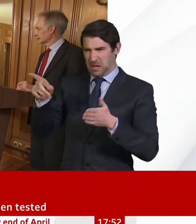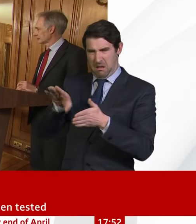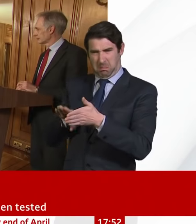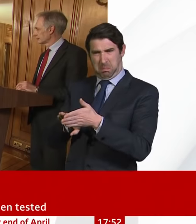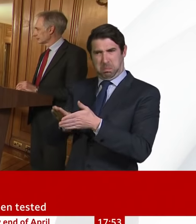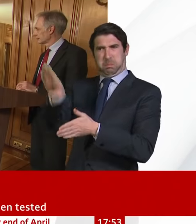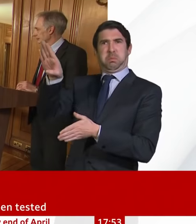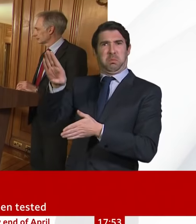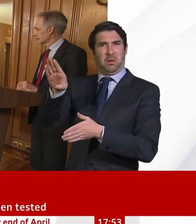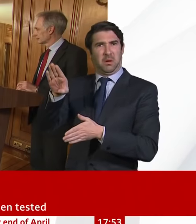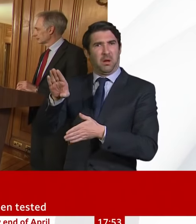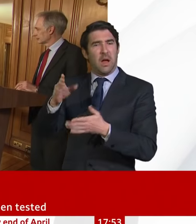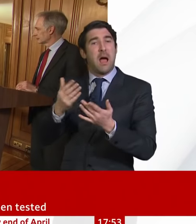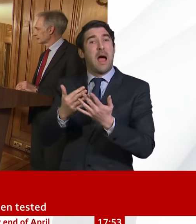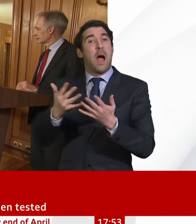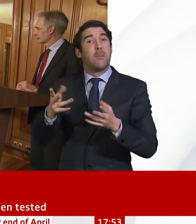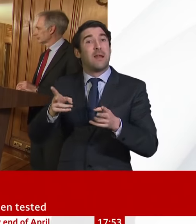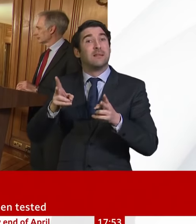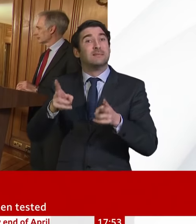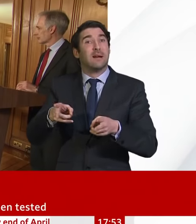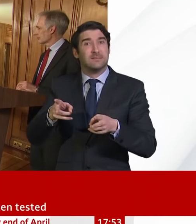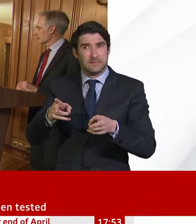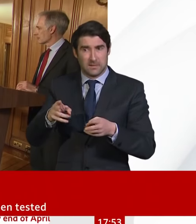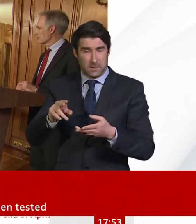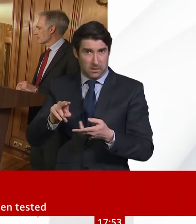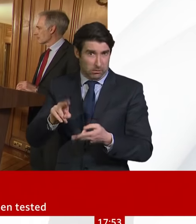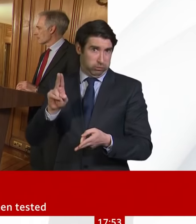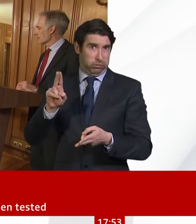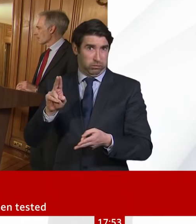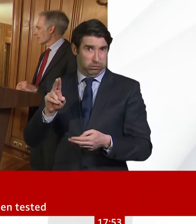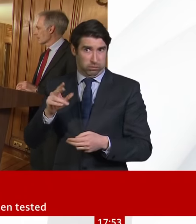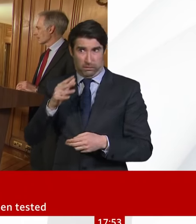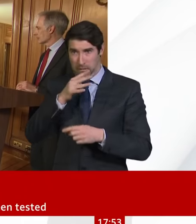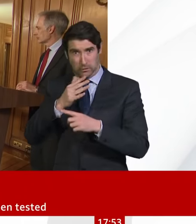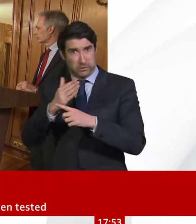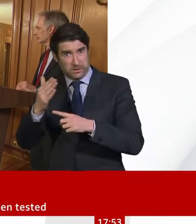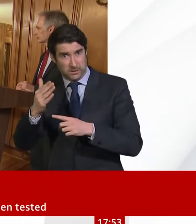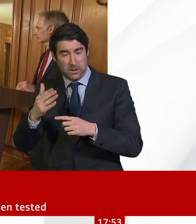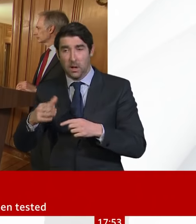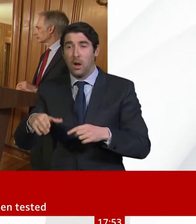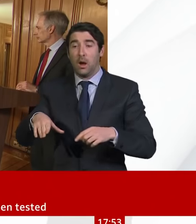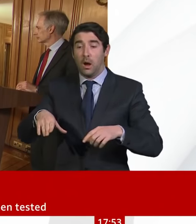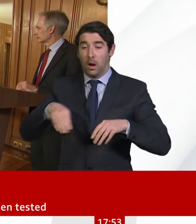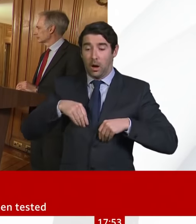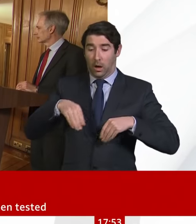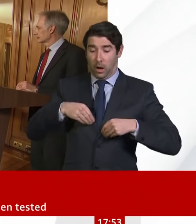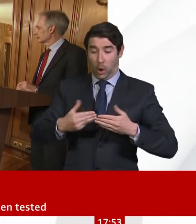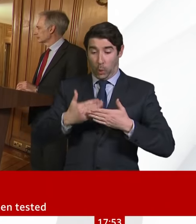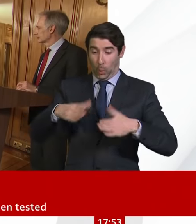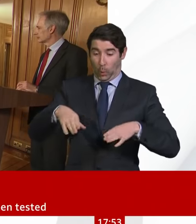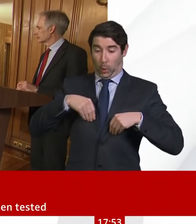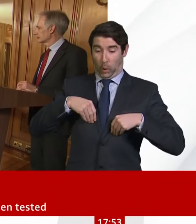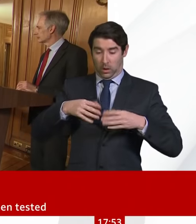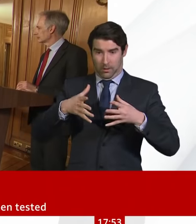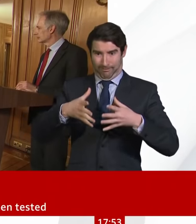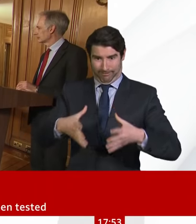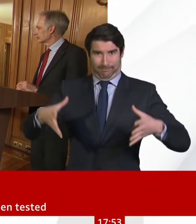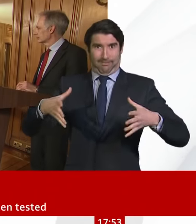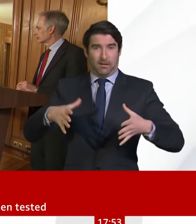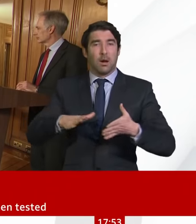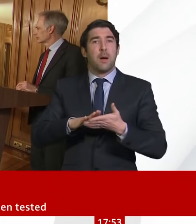leap in reported new cases. Have those green shoots